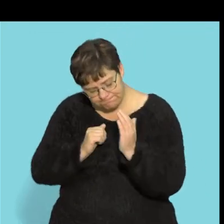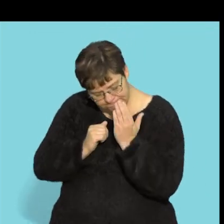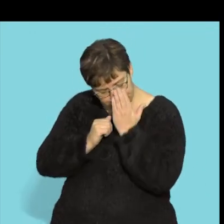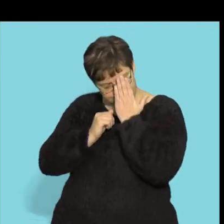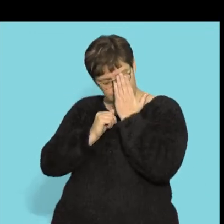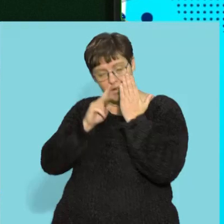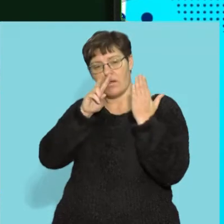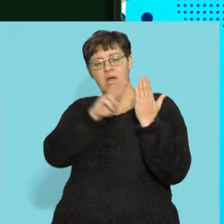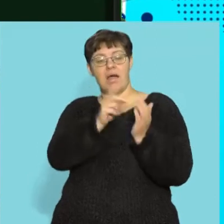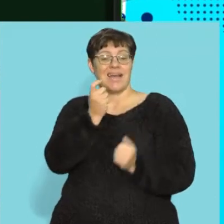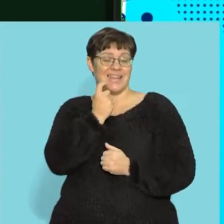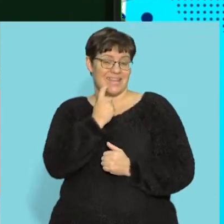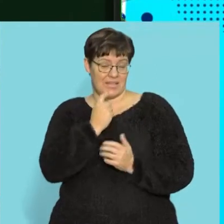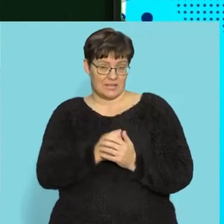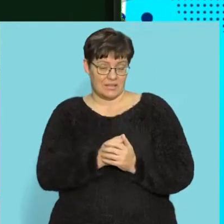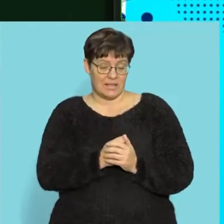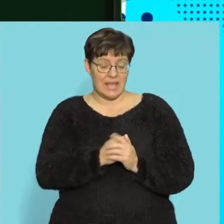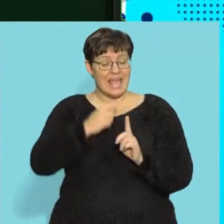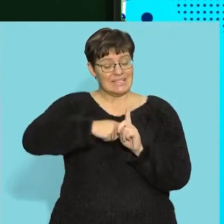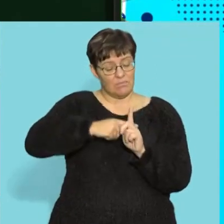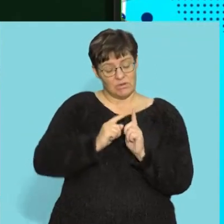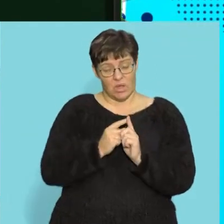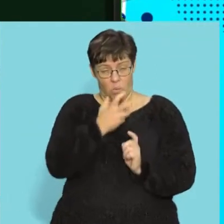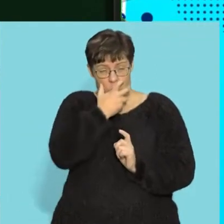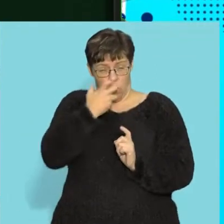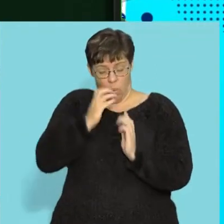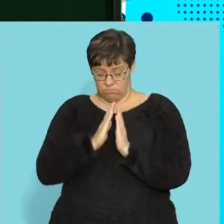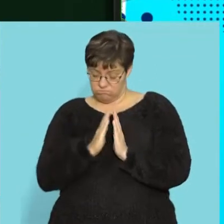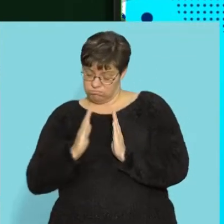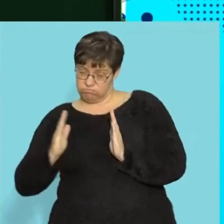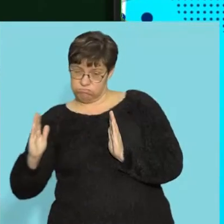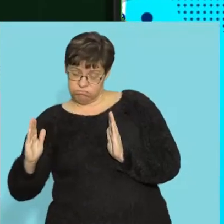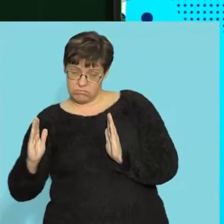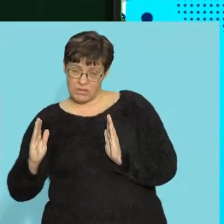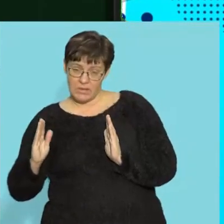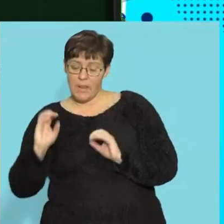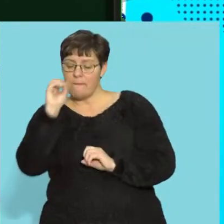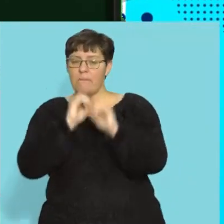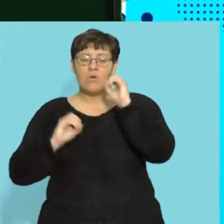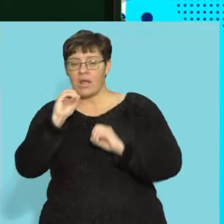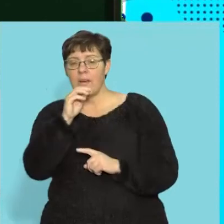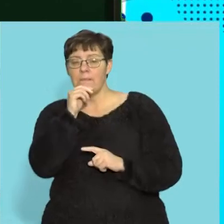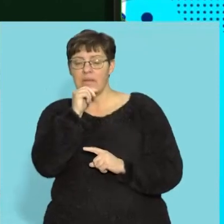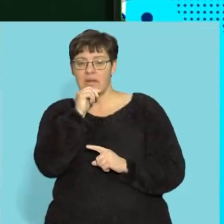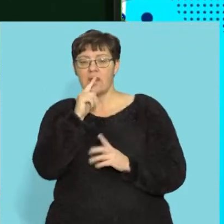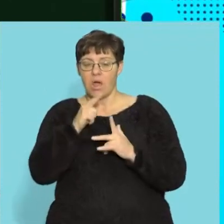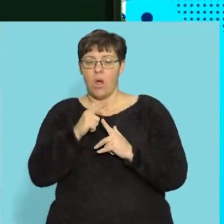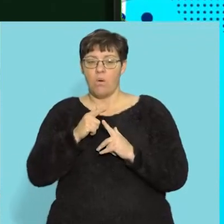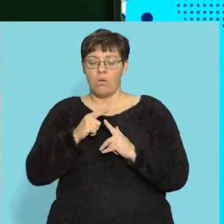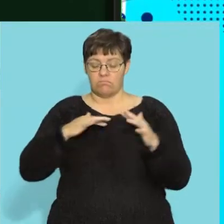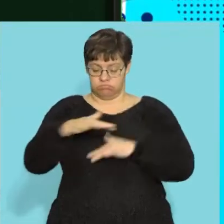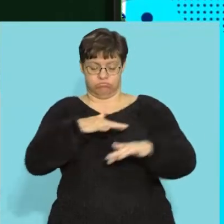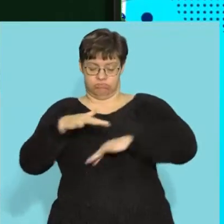a metal, remember, at a higher temperature, what does that mean in terms of the kinetic molecular theory?